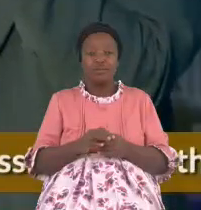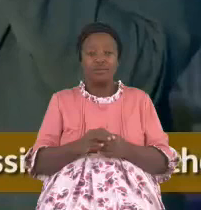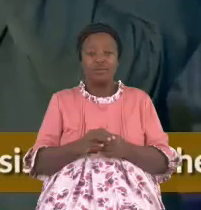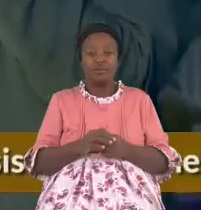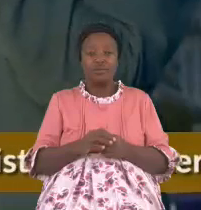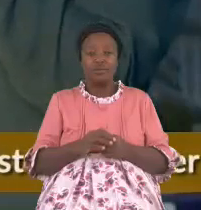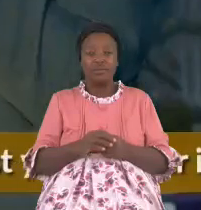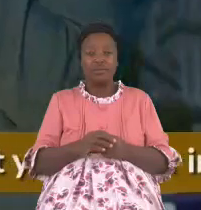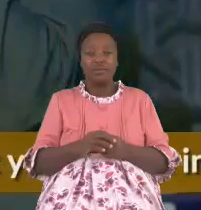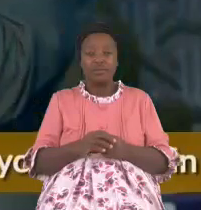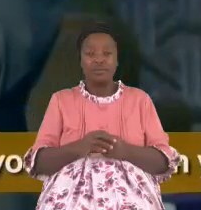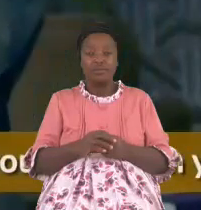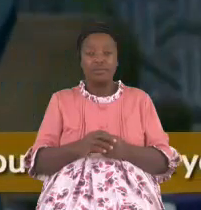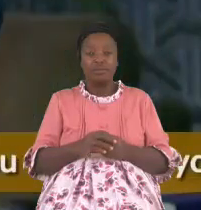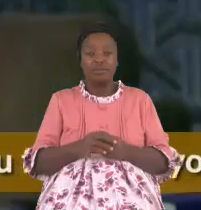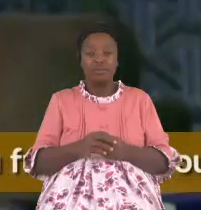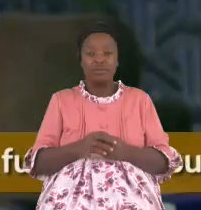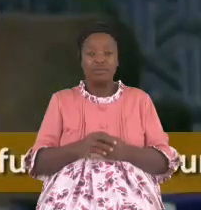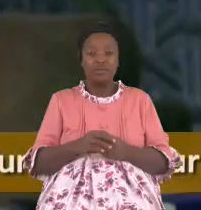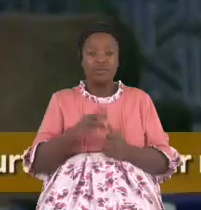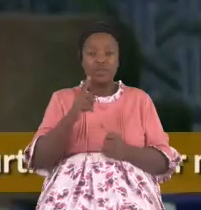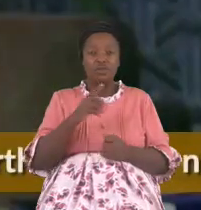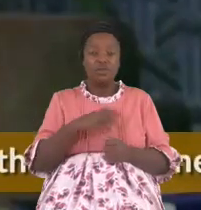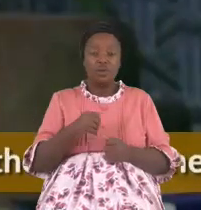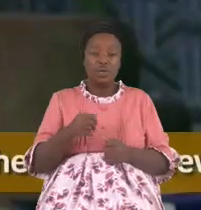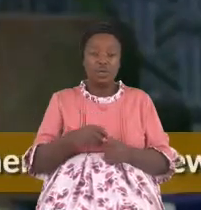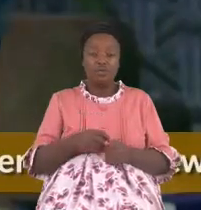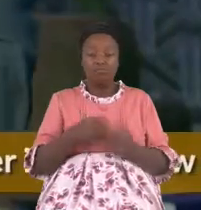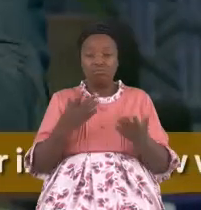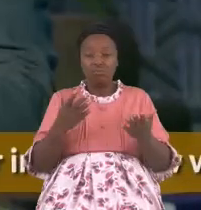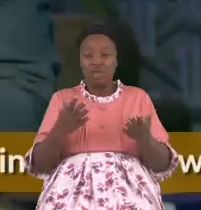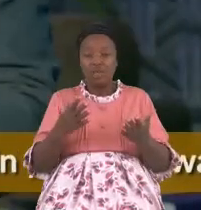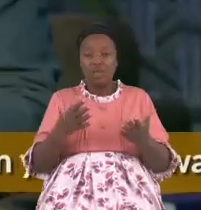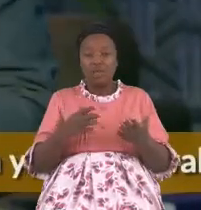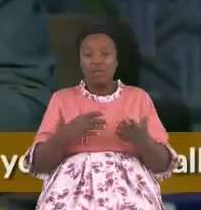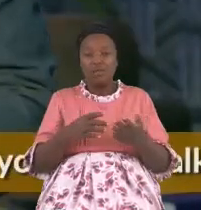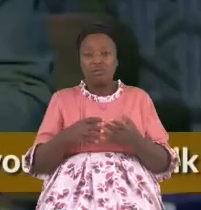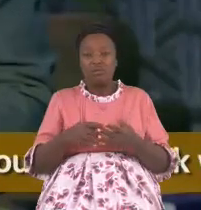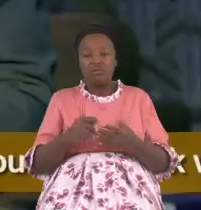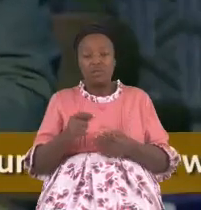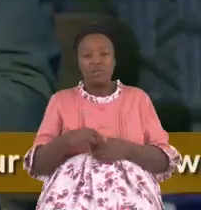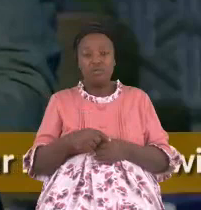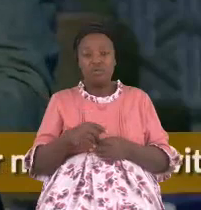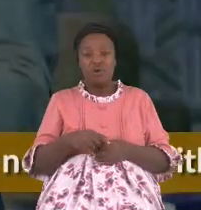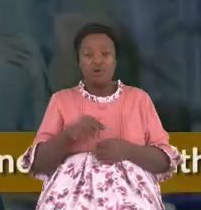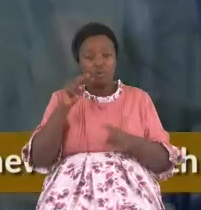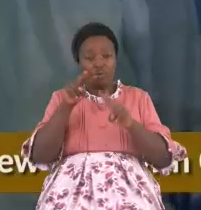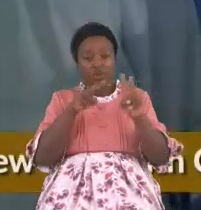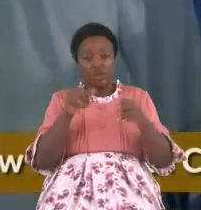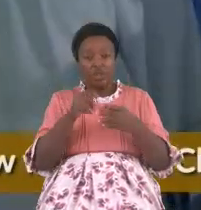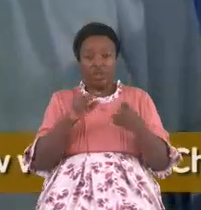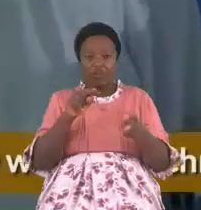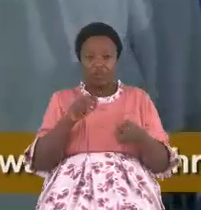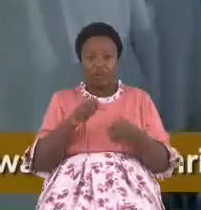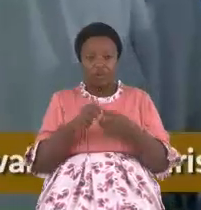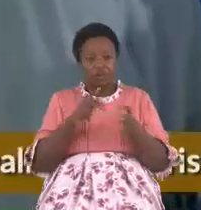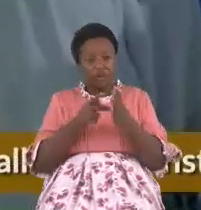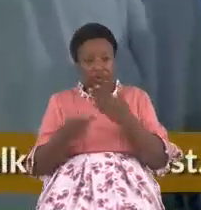you are listening through whatsapp zoom instagram